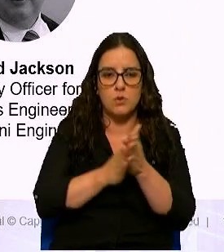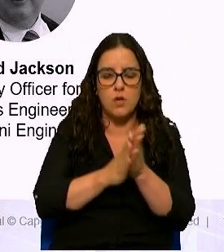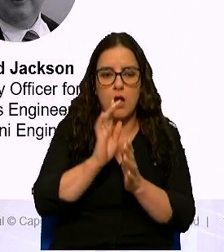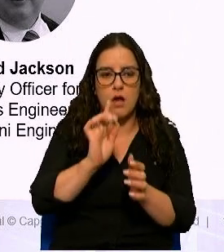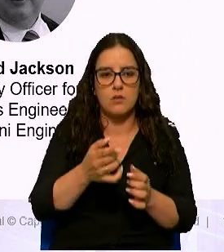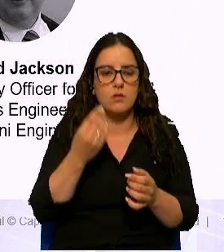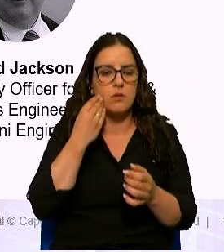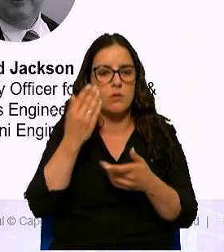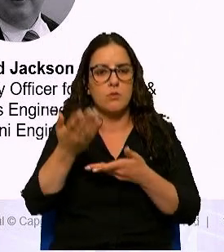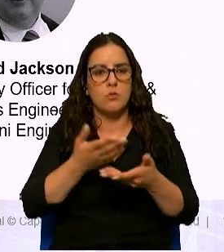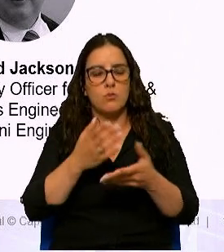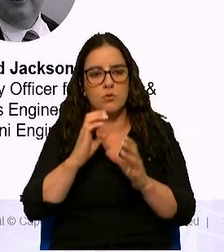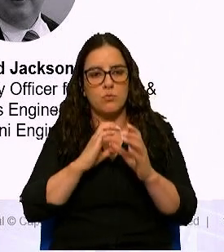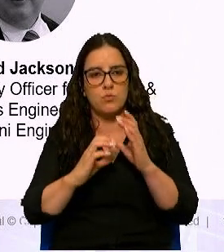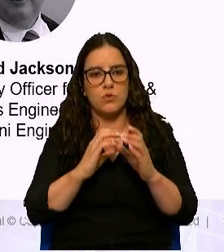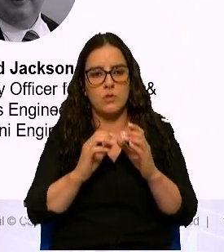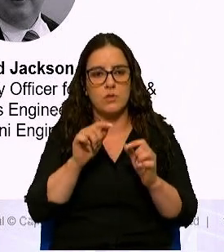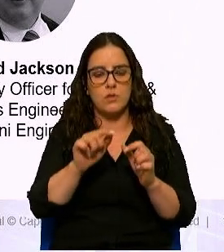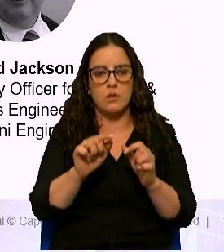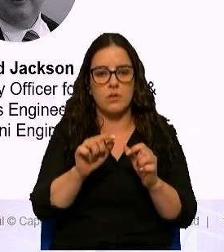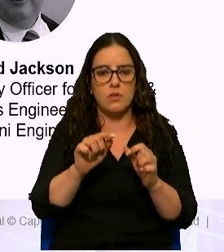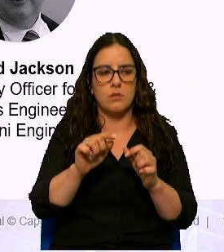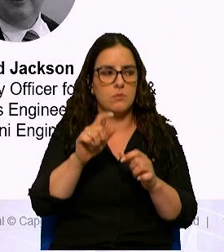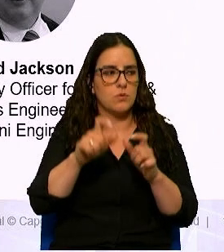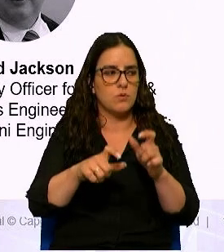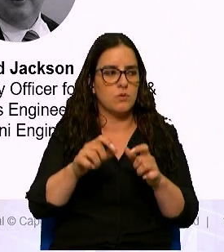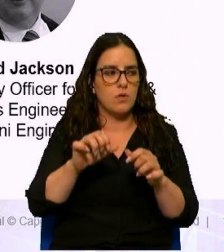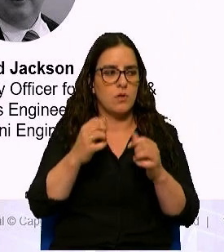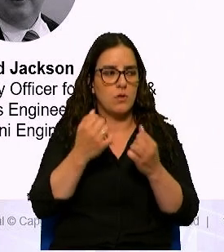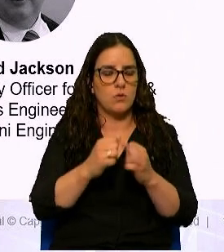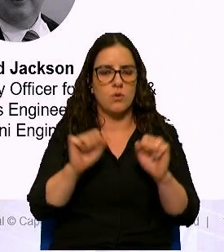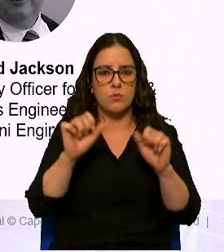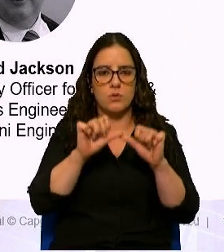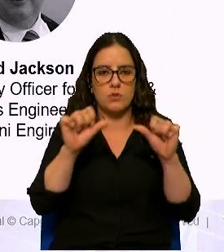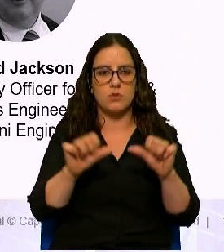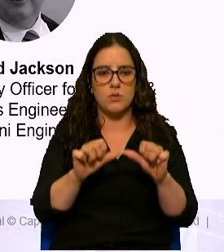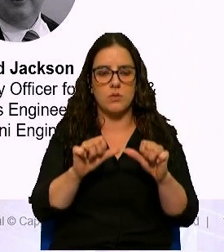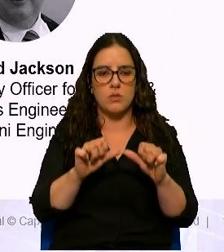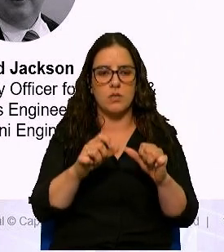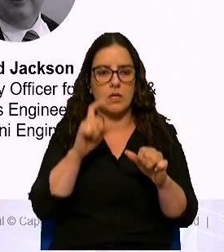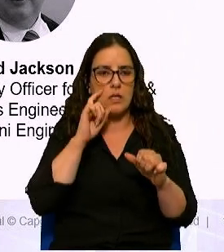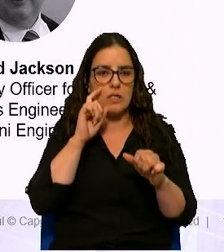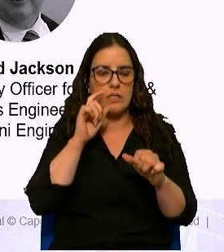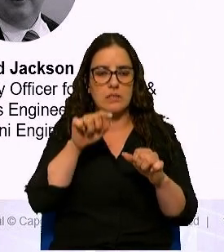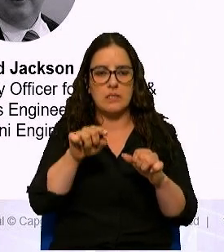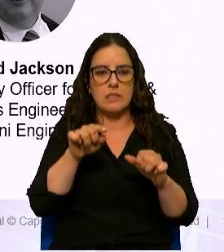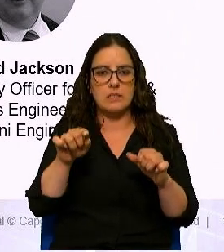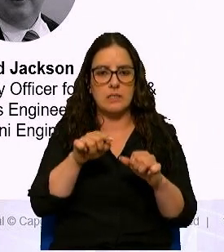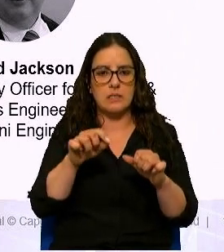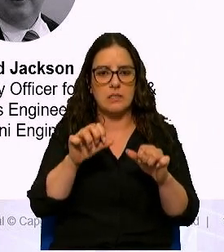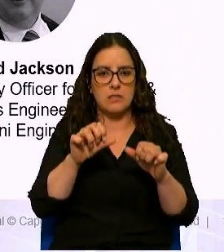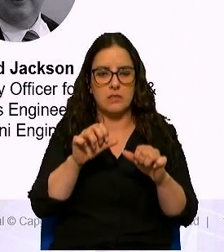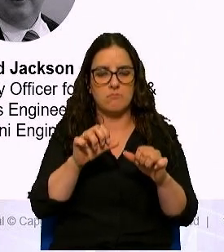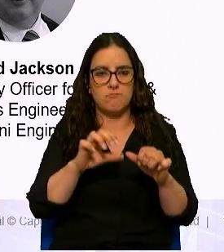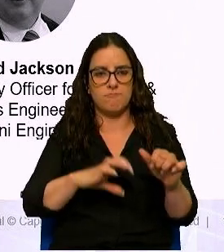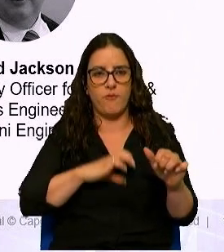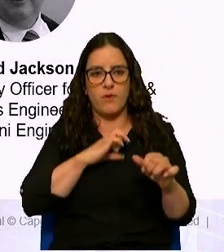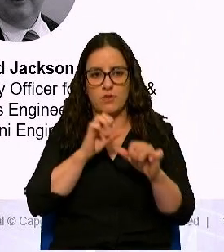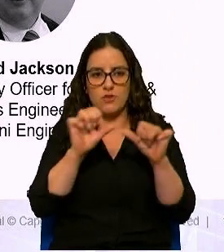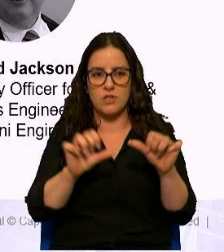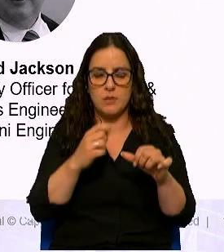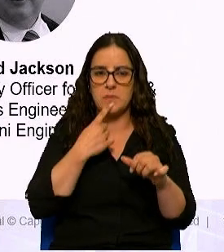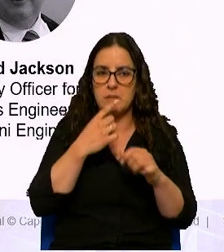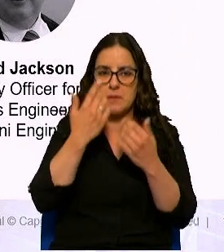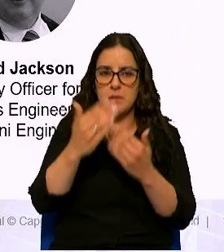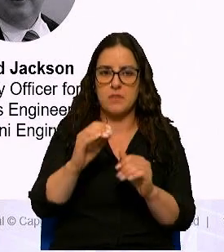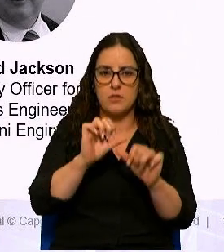users of these autonomous systems to make sure that they have trust in the system and they know the limits of that system? So these sorts